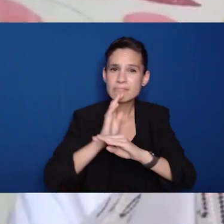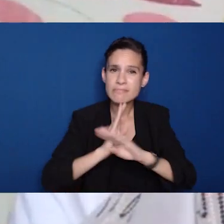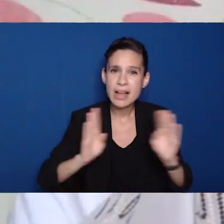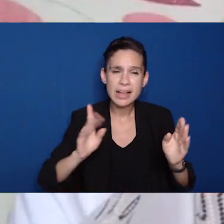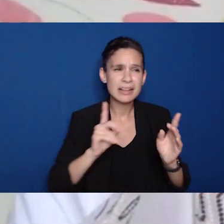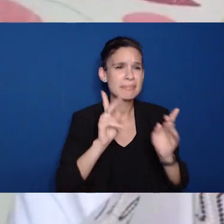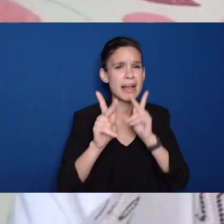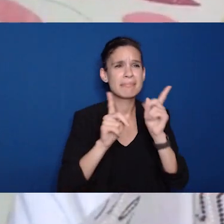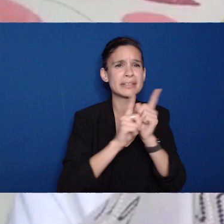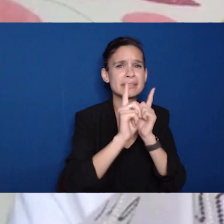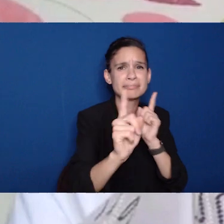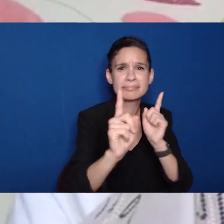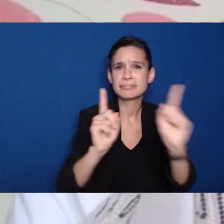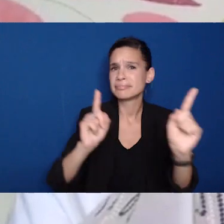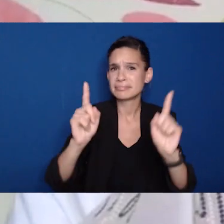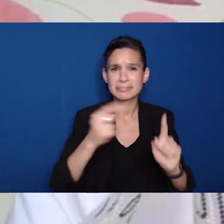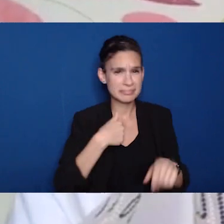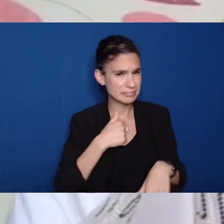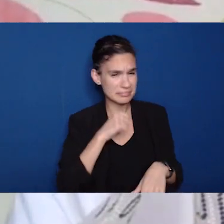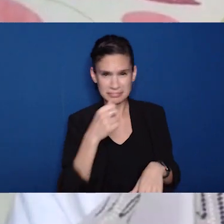no worry about social distancing.